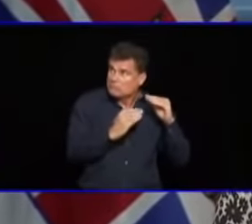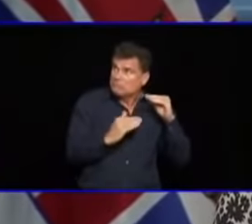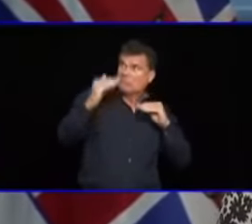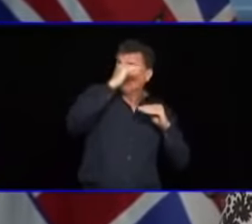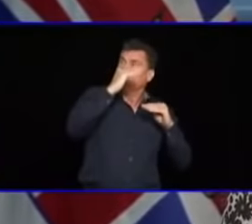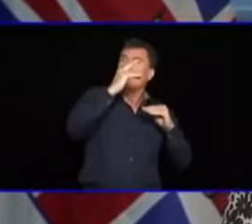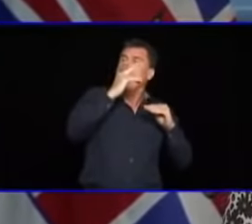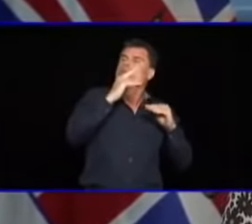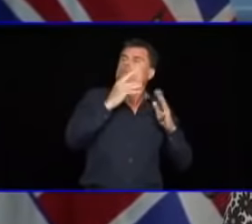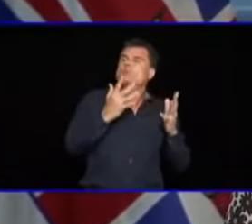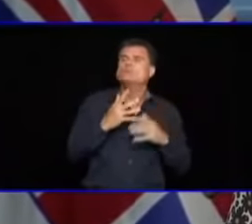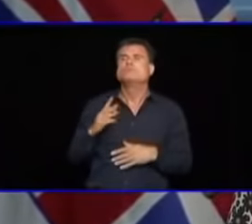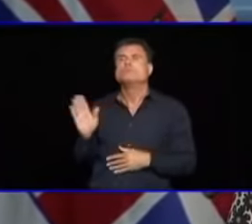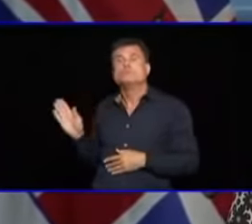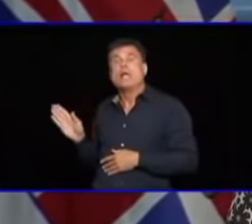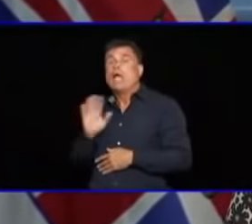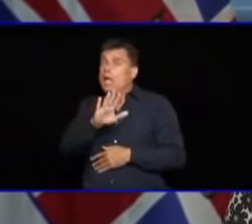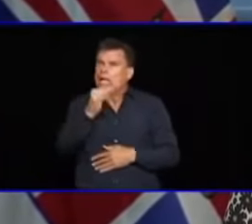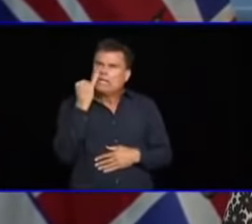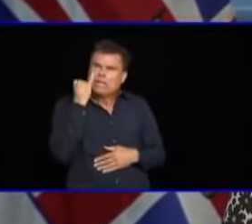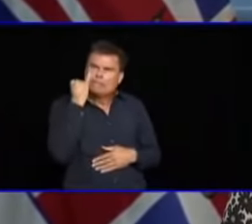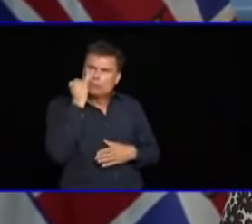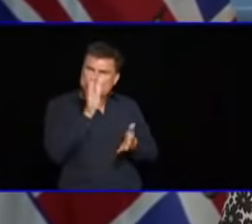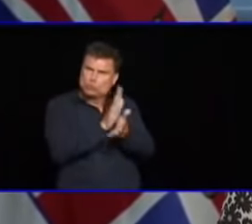individual school and their local school health officer.